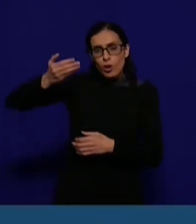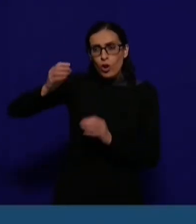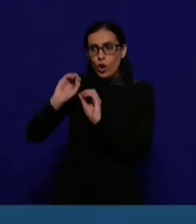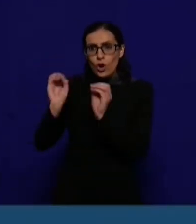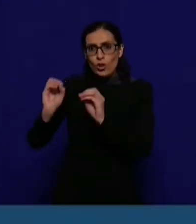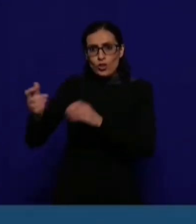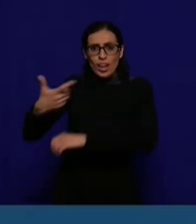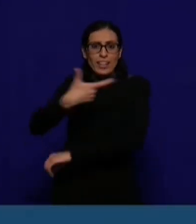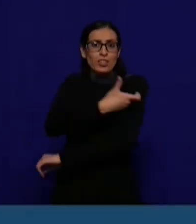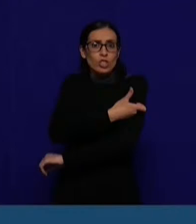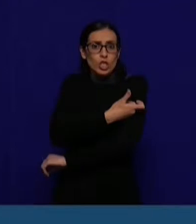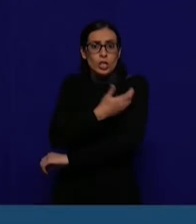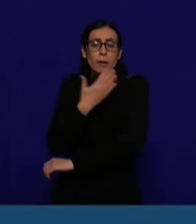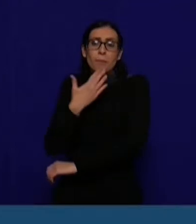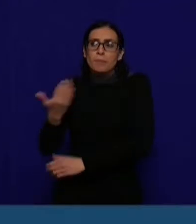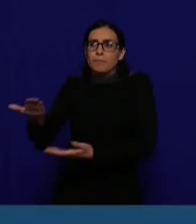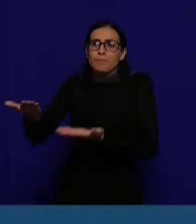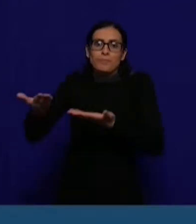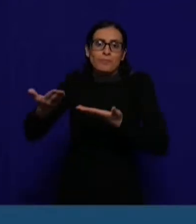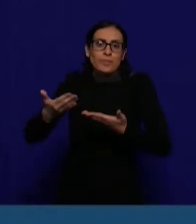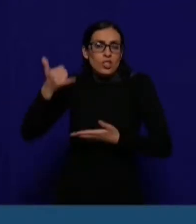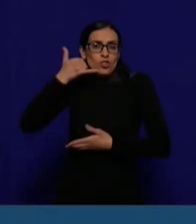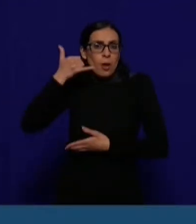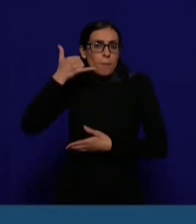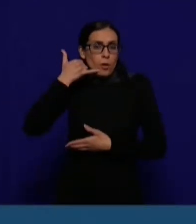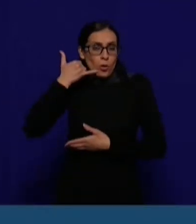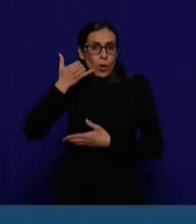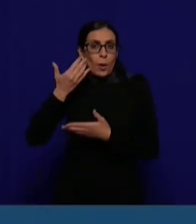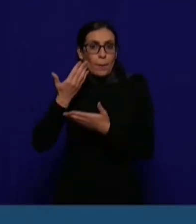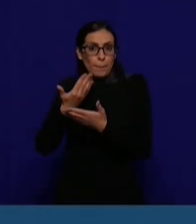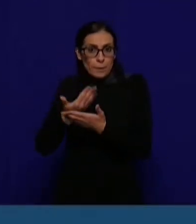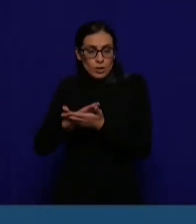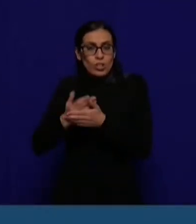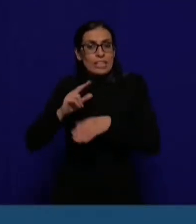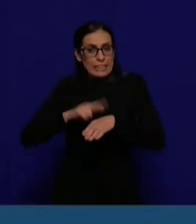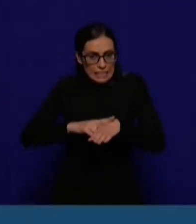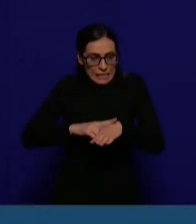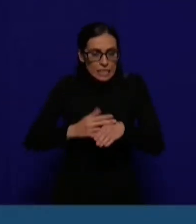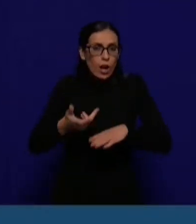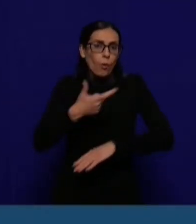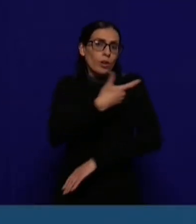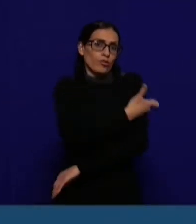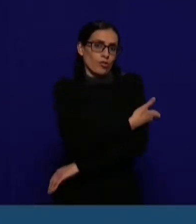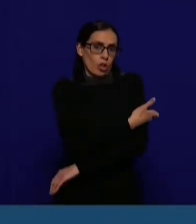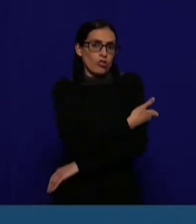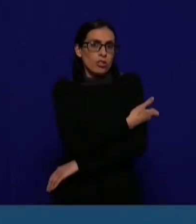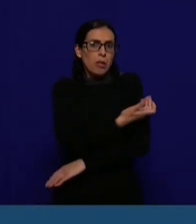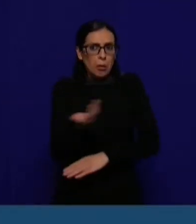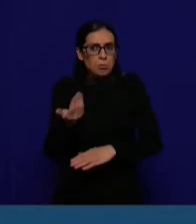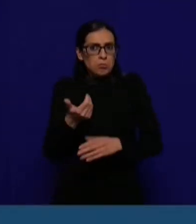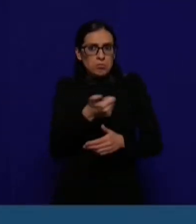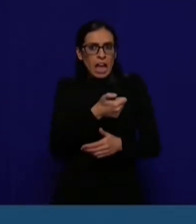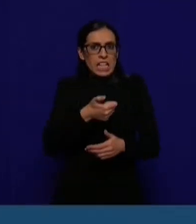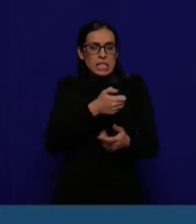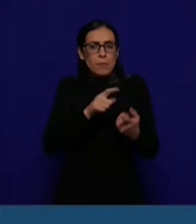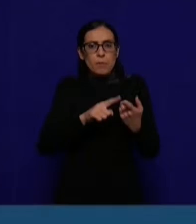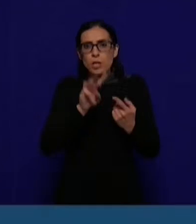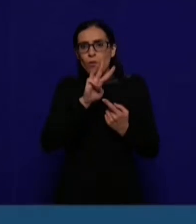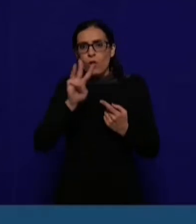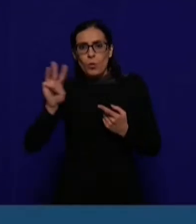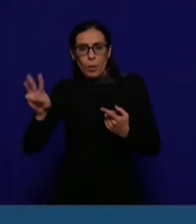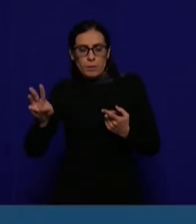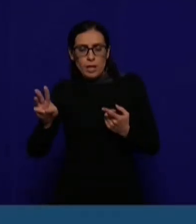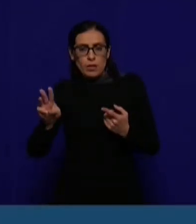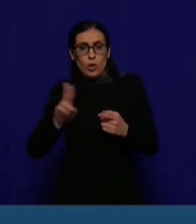ġiex imlaqqam importanti li intom iċċemplulna biex aħna nkun nistgħu nagħtukom it-tilqim u dawn in-nies ikunu qegħdin dejjem jingħataw ukoll